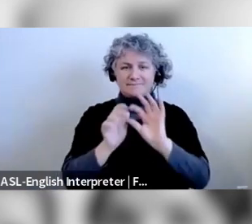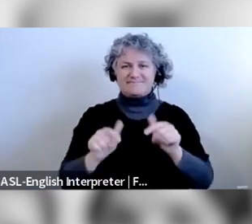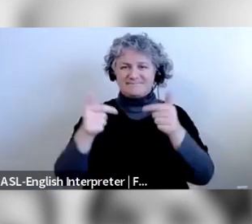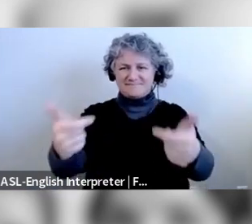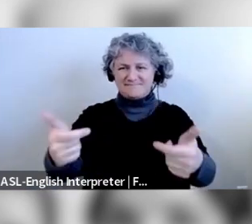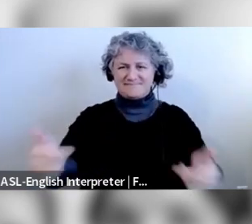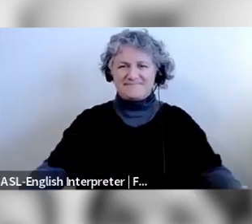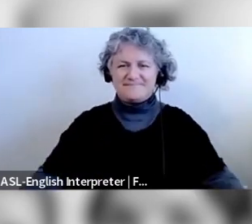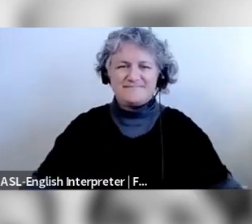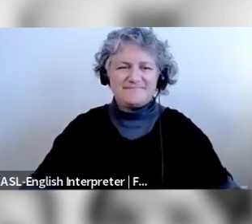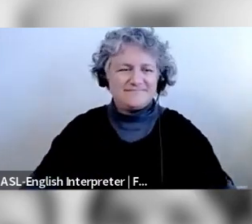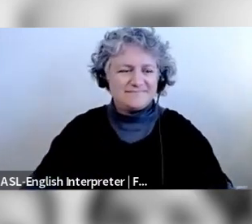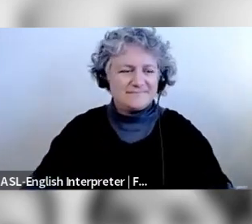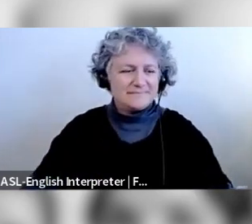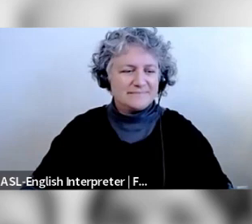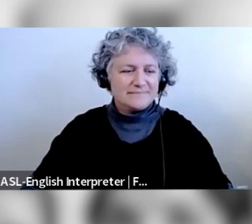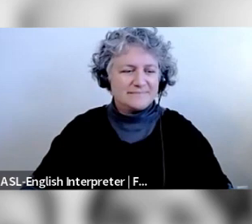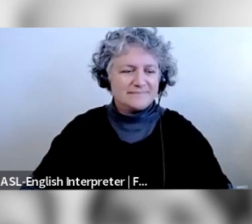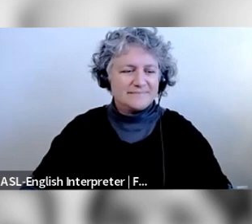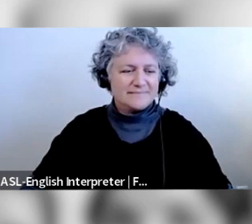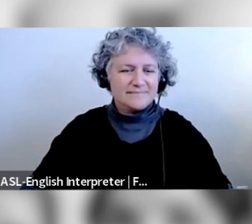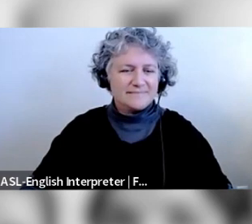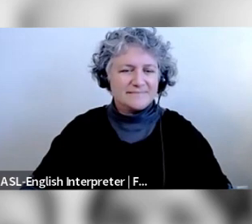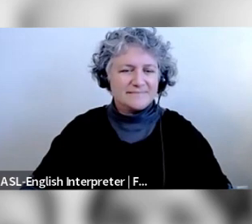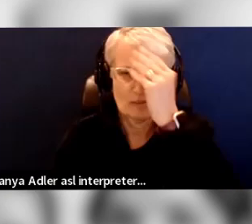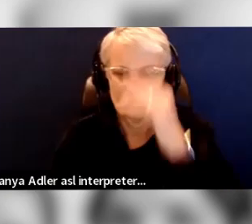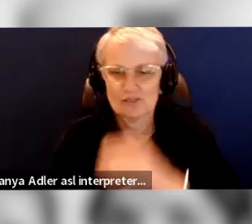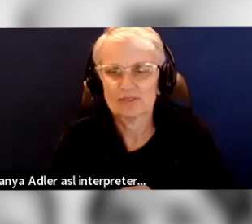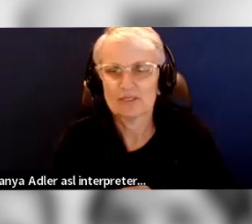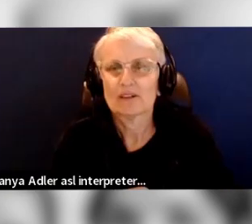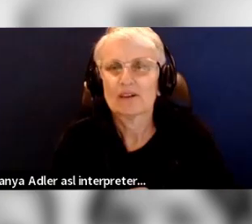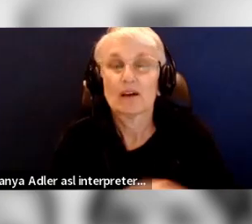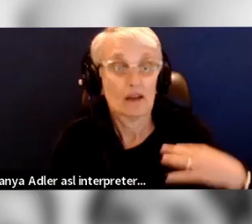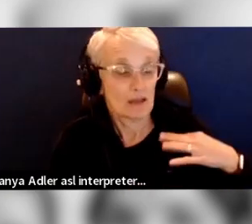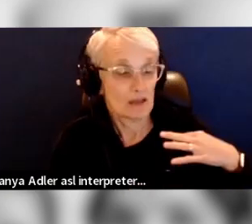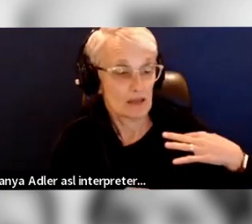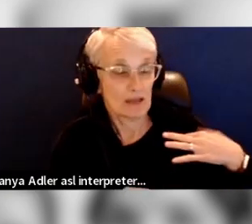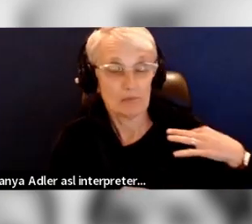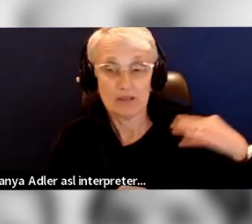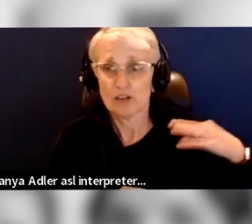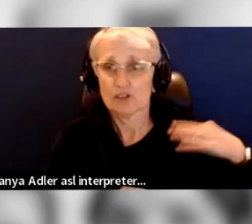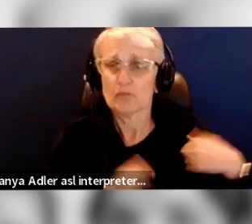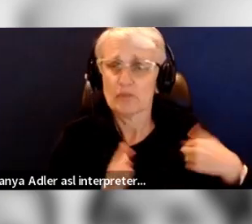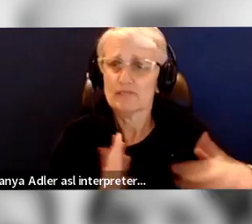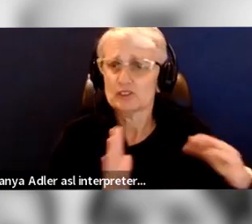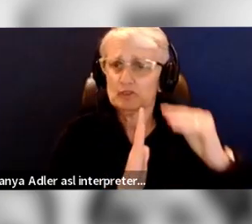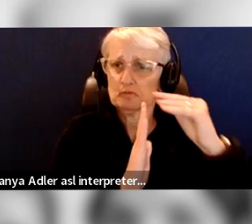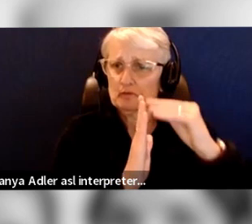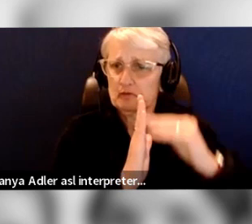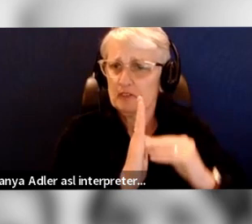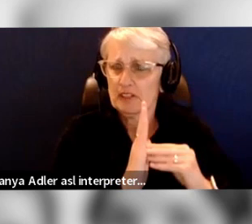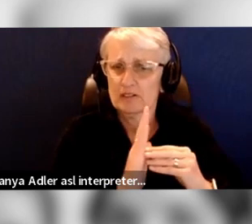Hi, Hi, thank you for your information. I was filling out the application a little bit earlier, and I